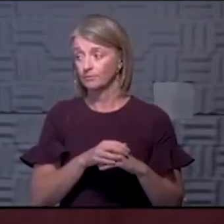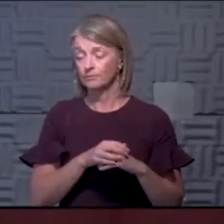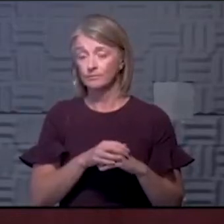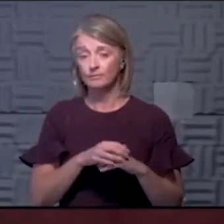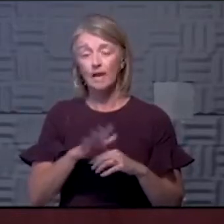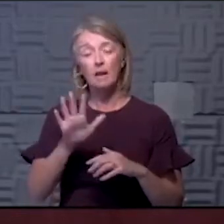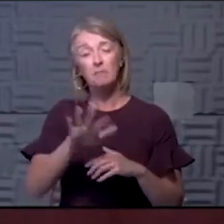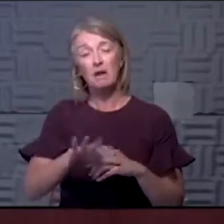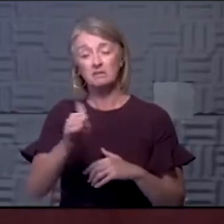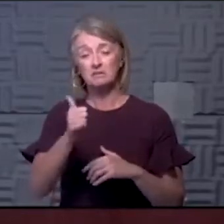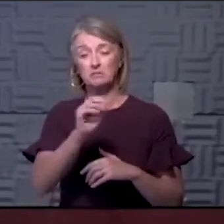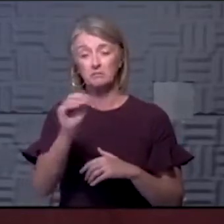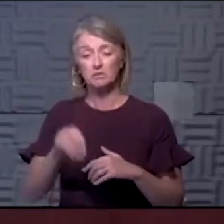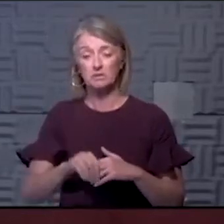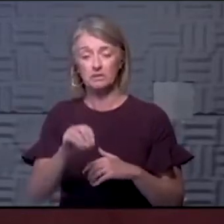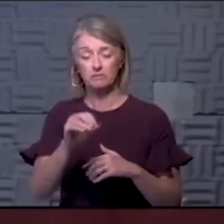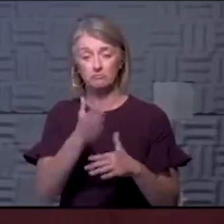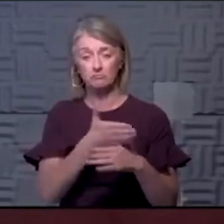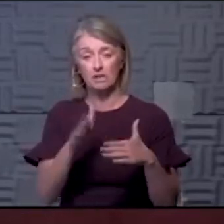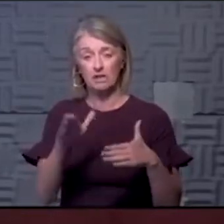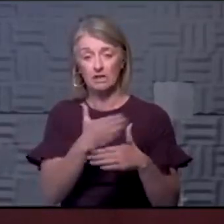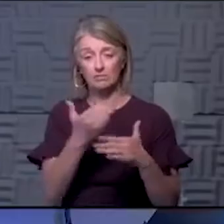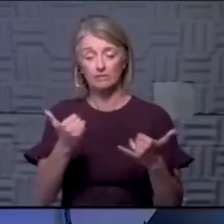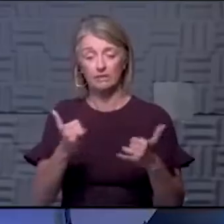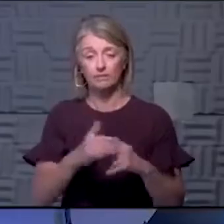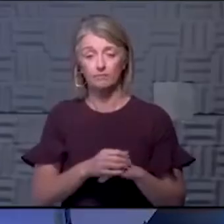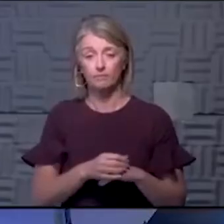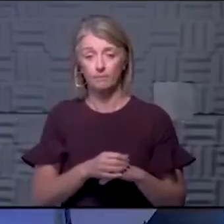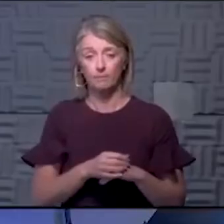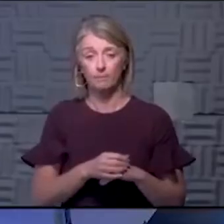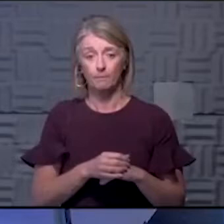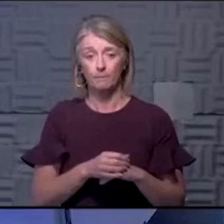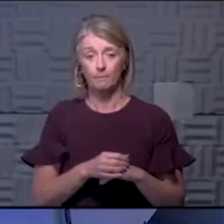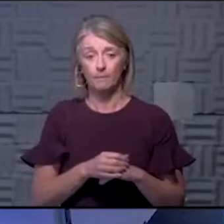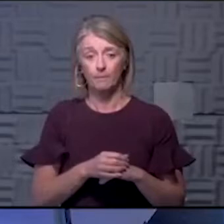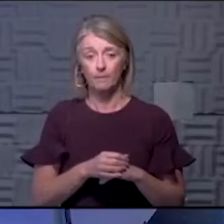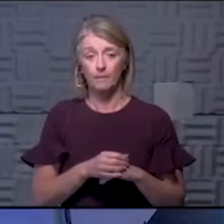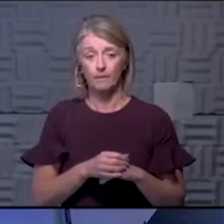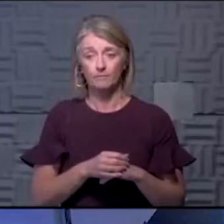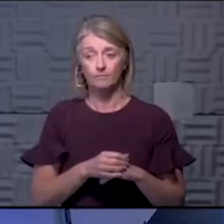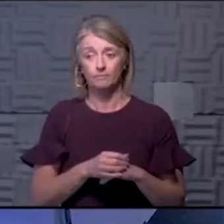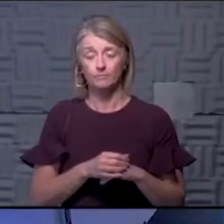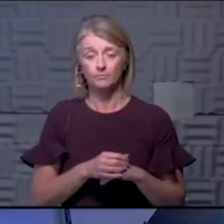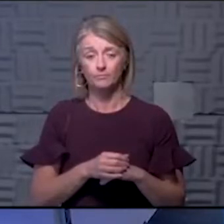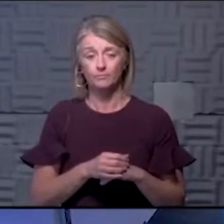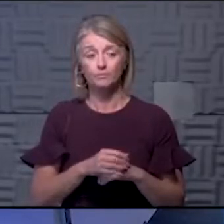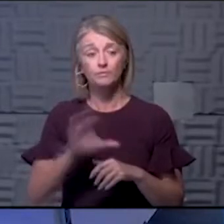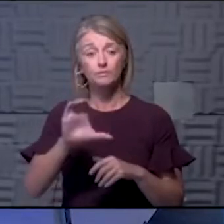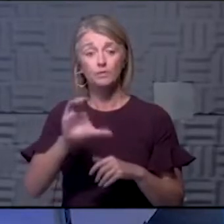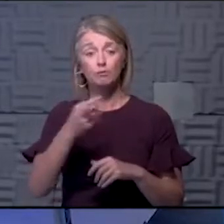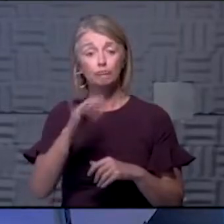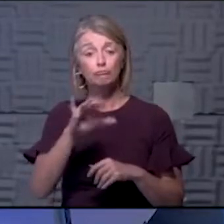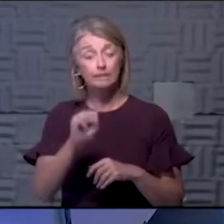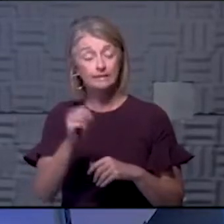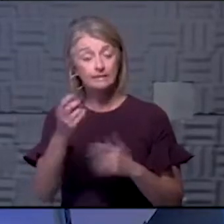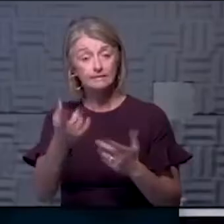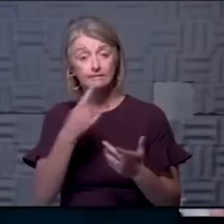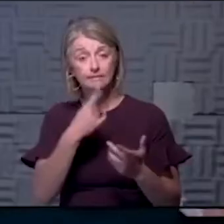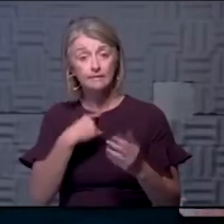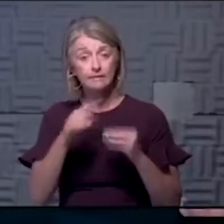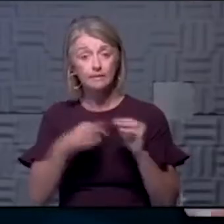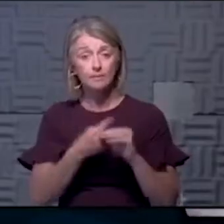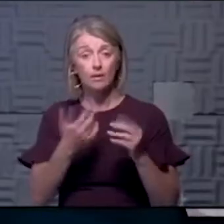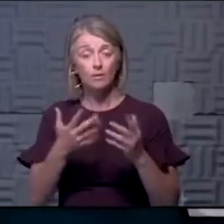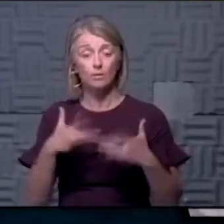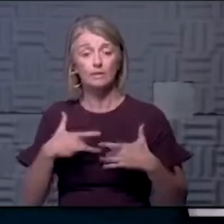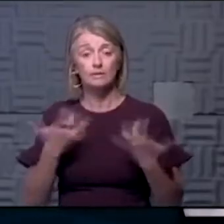around the 10% range right now with that strategy right now. Yeah, which is kind of similar to our strategy, really. So Chris Wilson, talk to us a little bit about some of the dynamics of that, what's